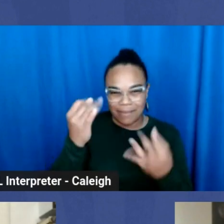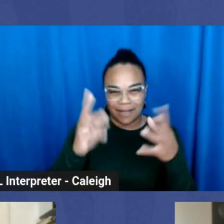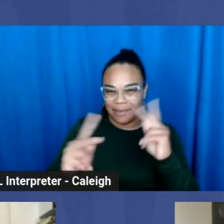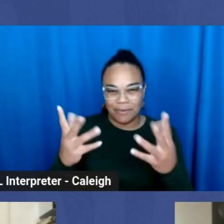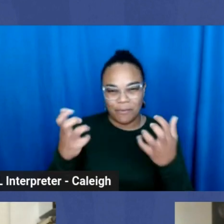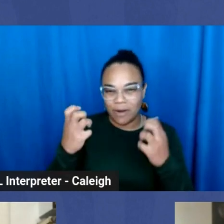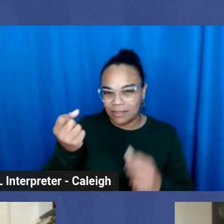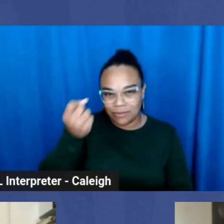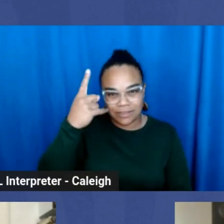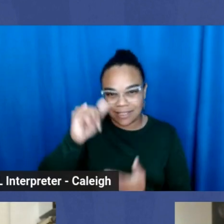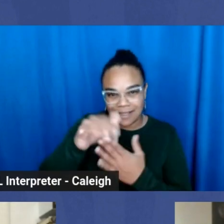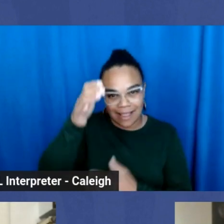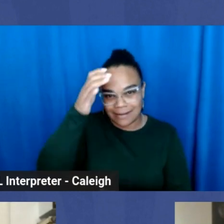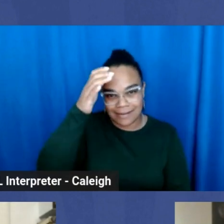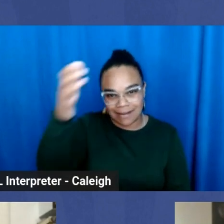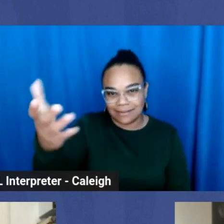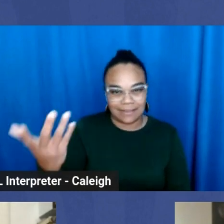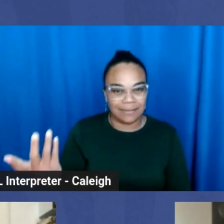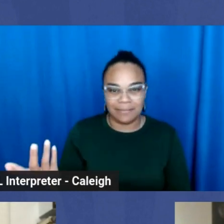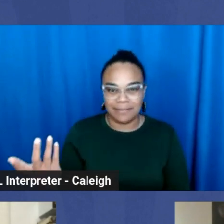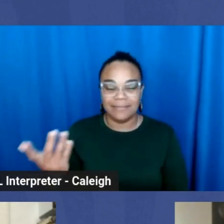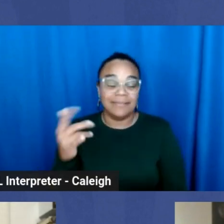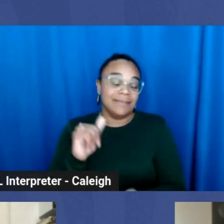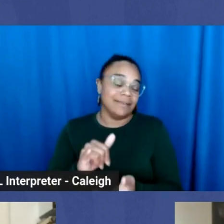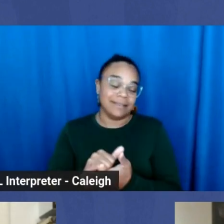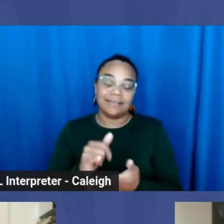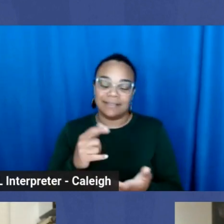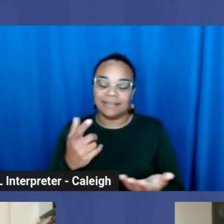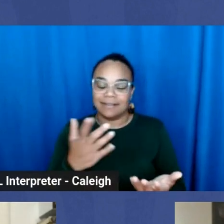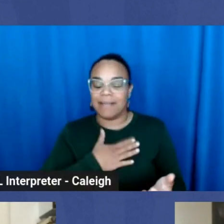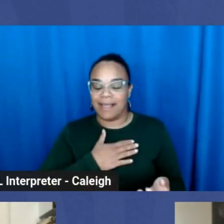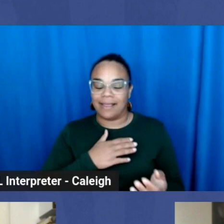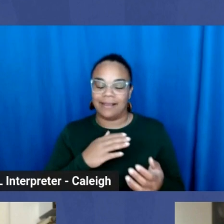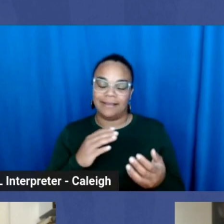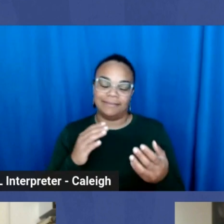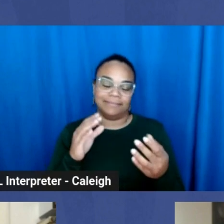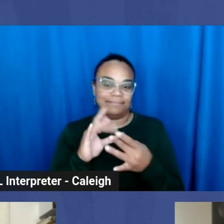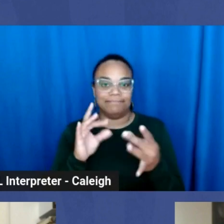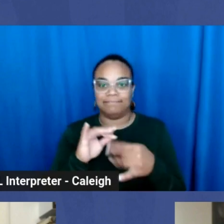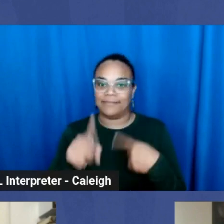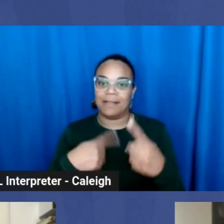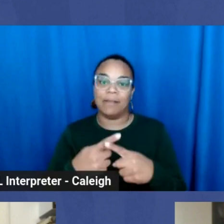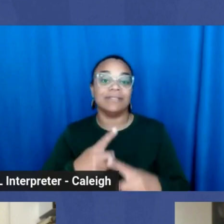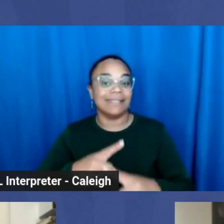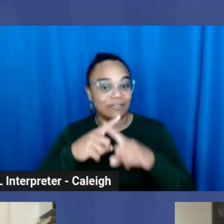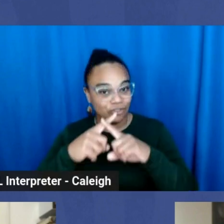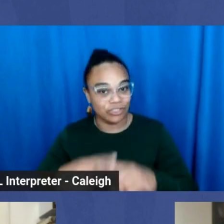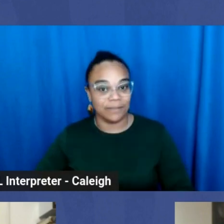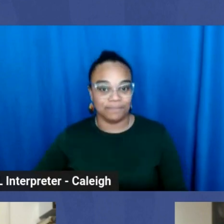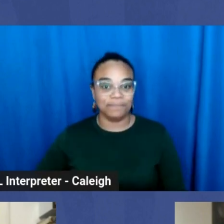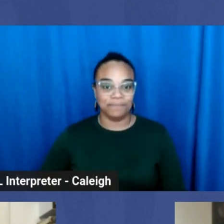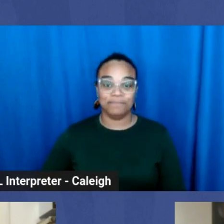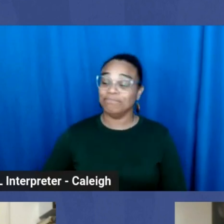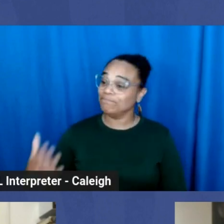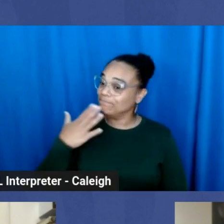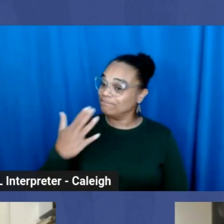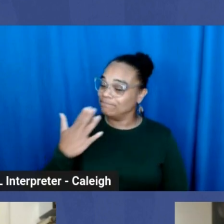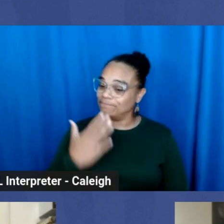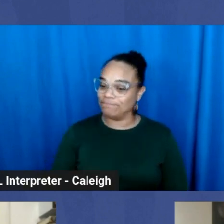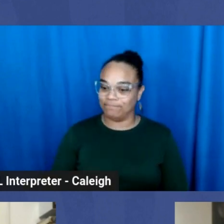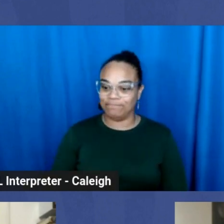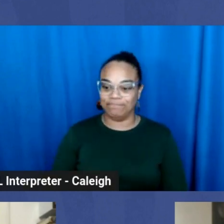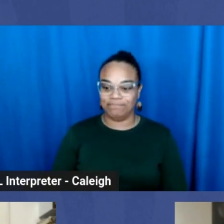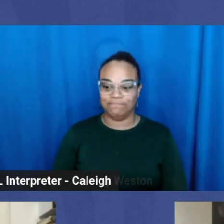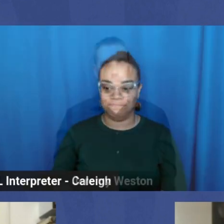idea means. But yeah, that's what I have to say surrounding censorship. Yeah. Thank you. Thank